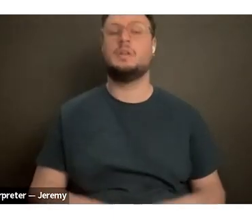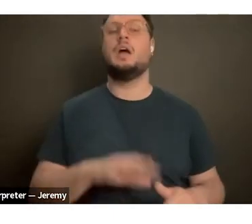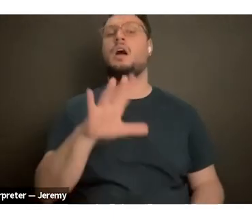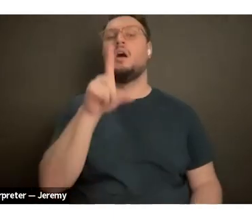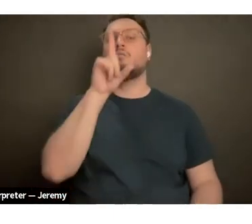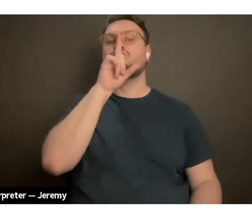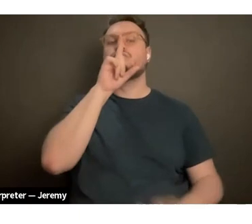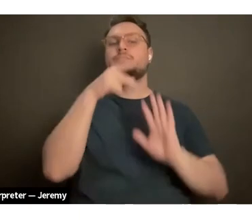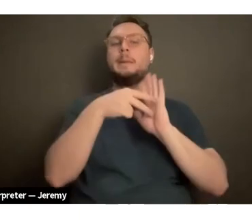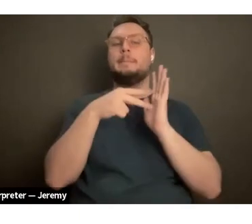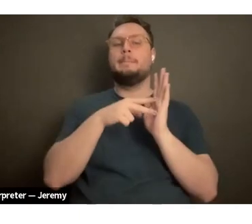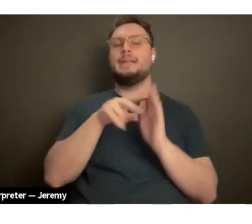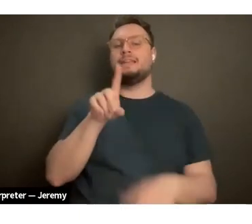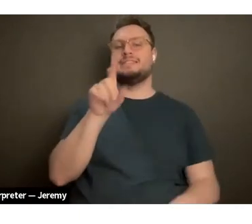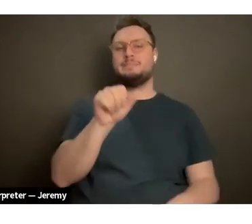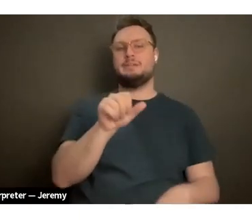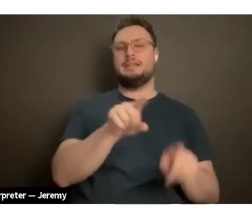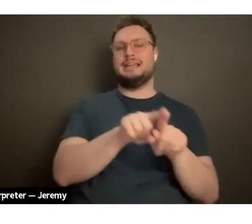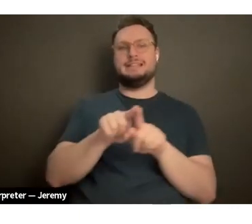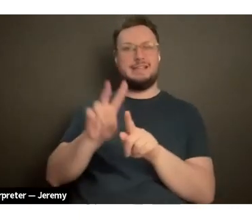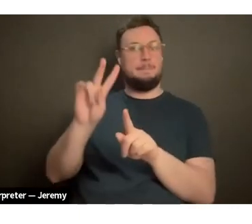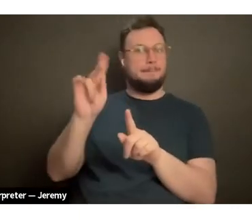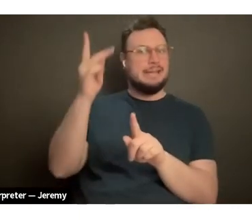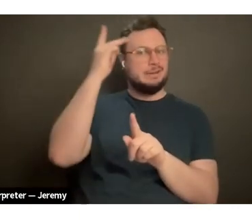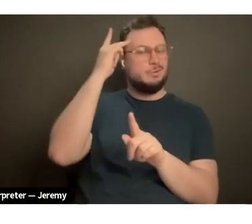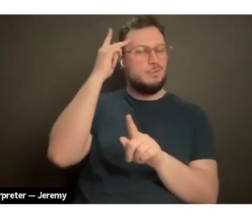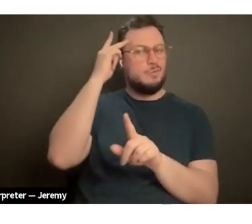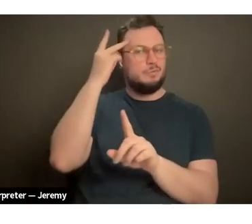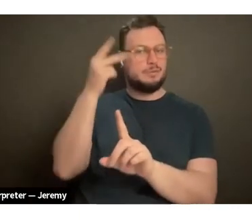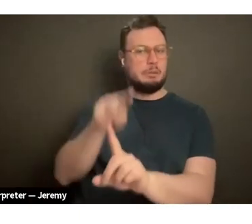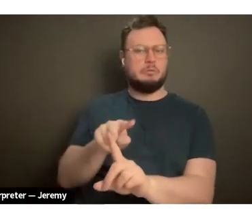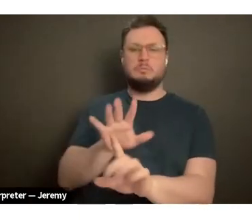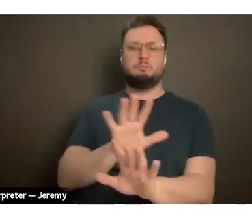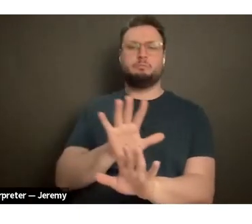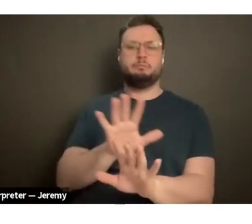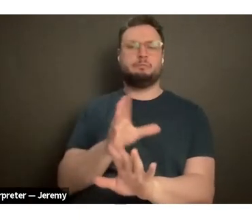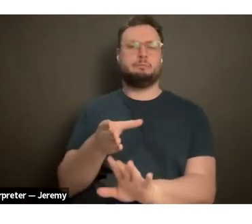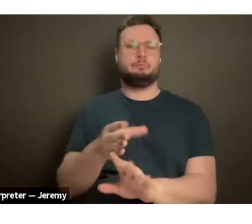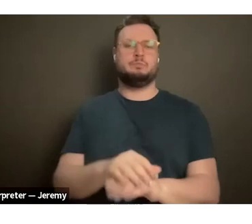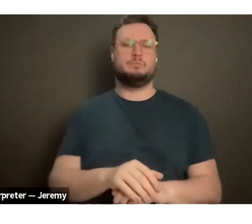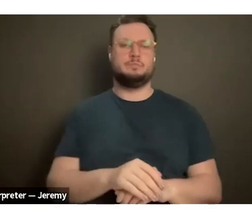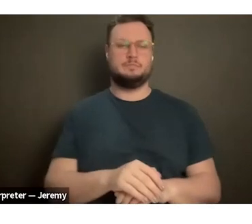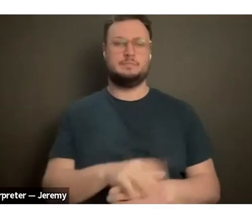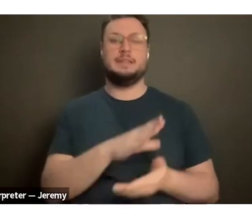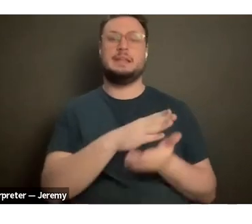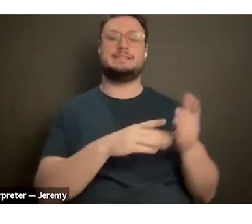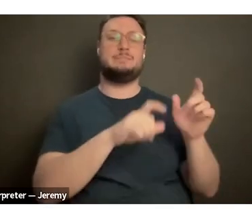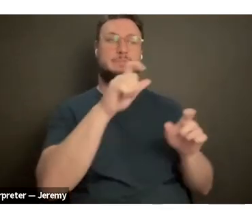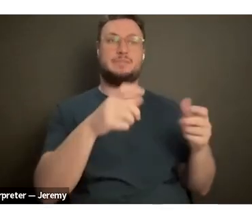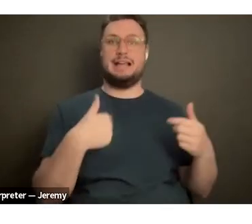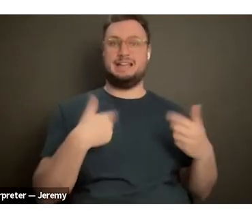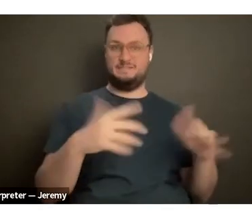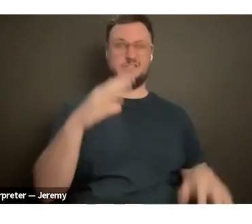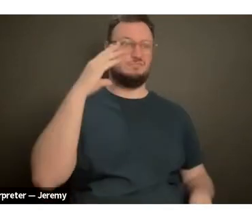of disability, ableism, or access. Some of the people I have experienced the